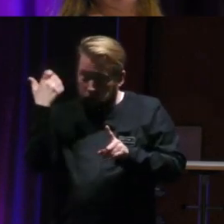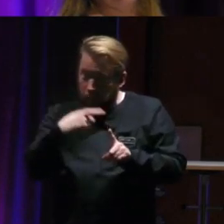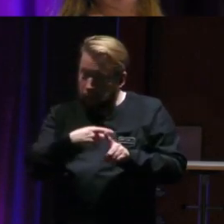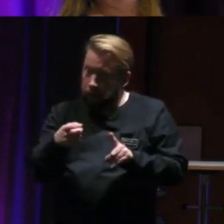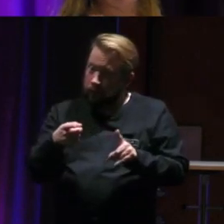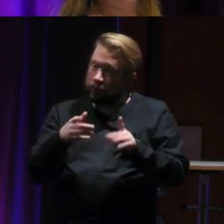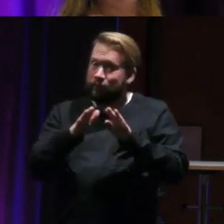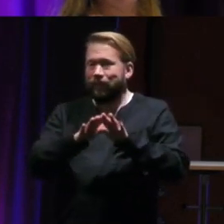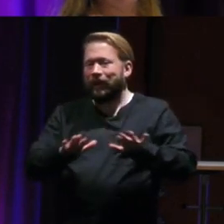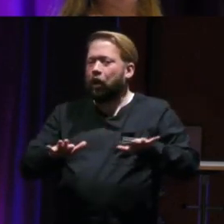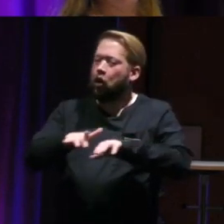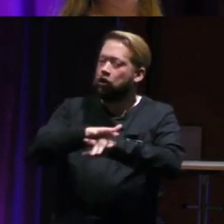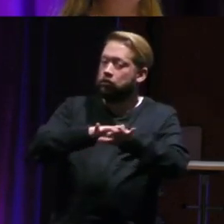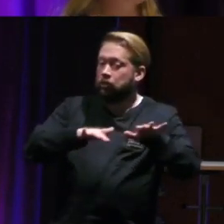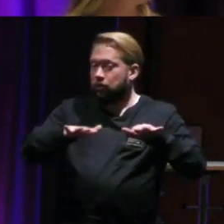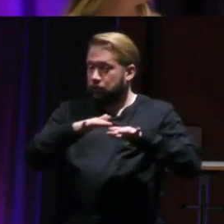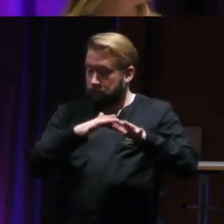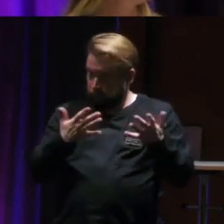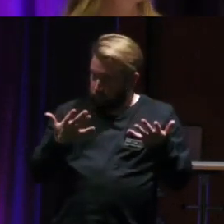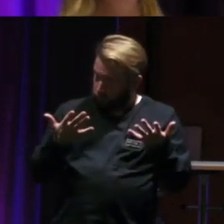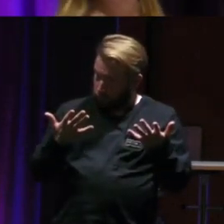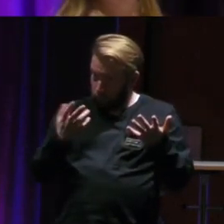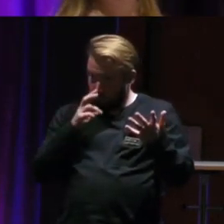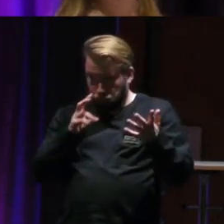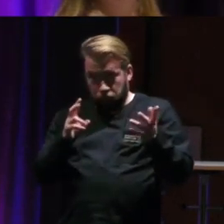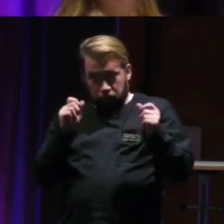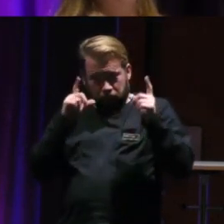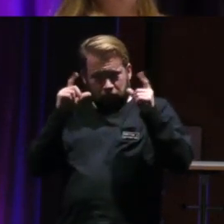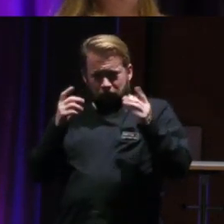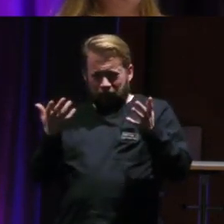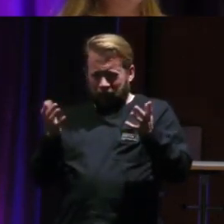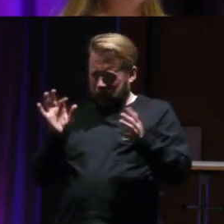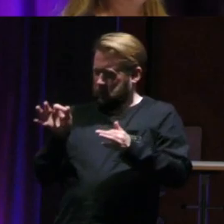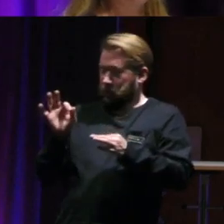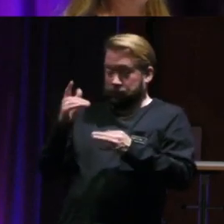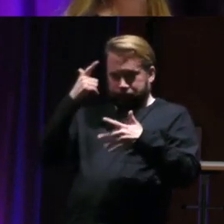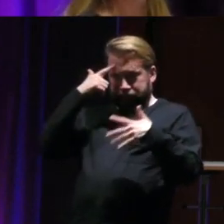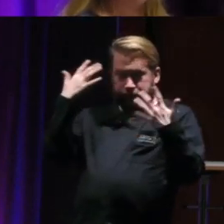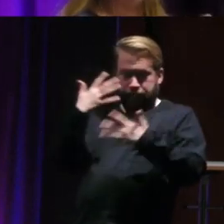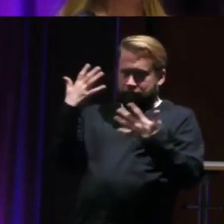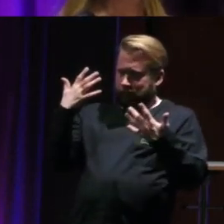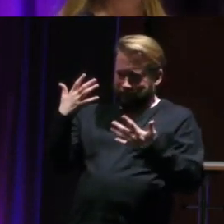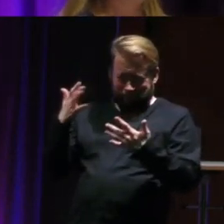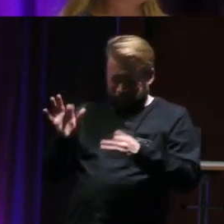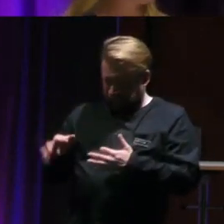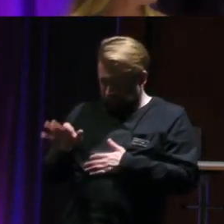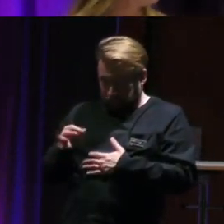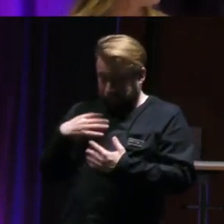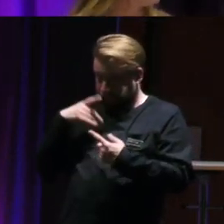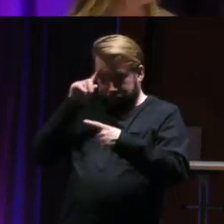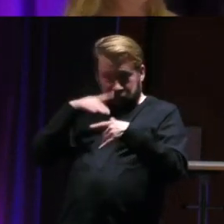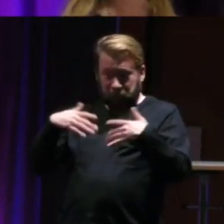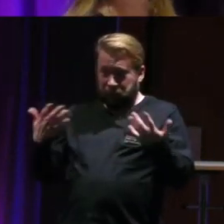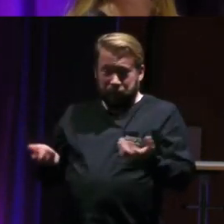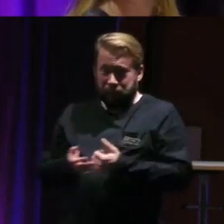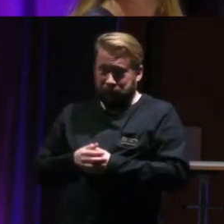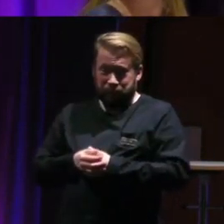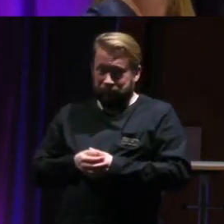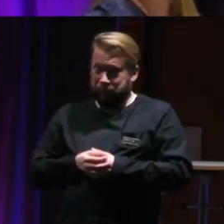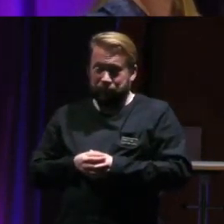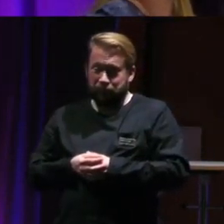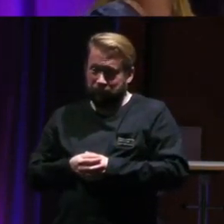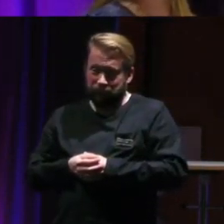organization, but you seem very surprised. Mm-hmm. Yes. How? Help. She needs to point? Contemplate on that a like, bit. Like, you know,